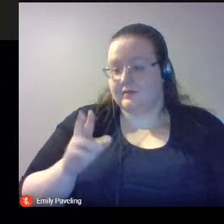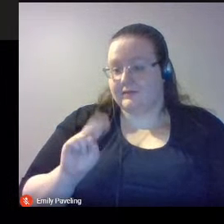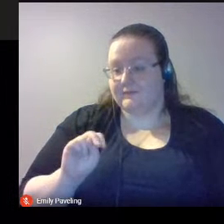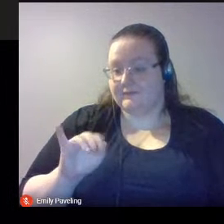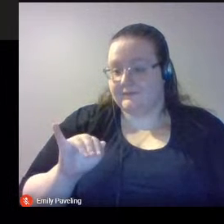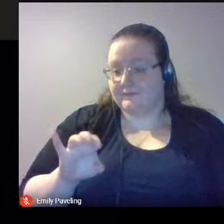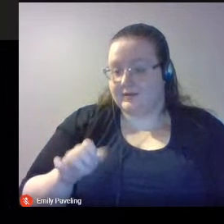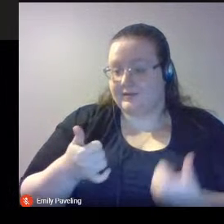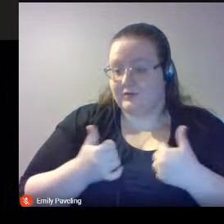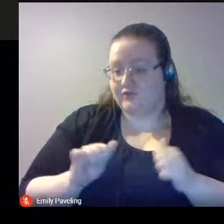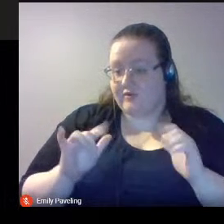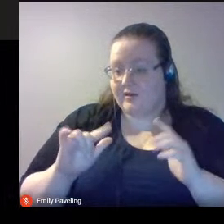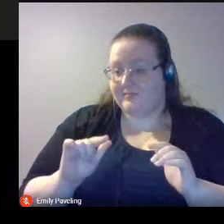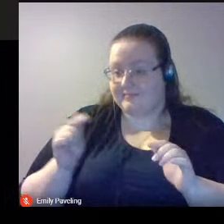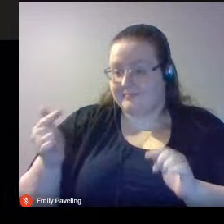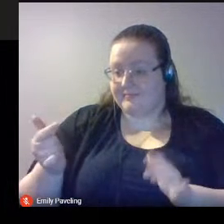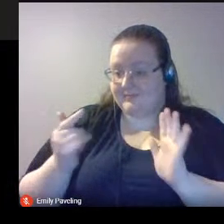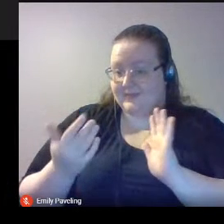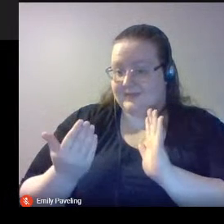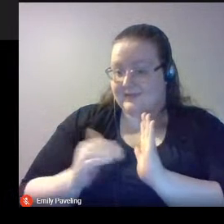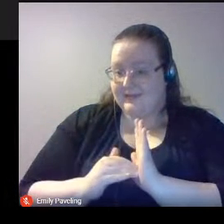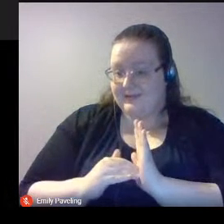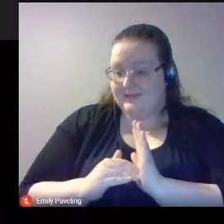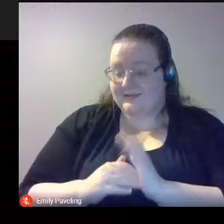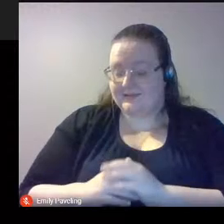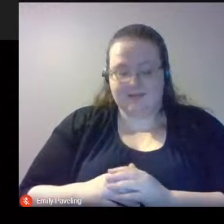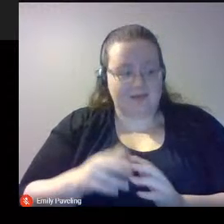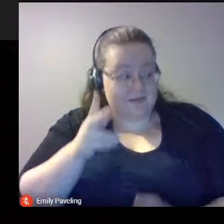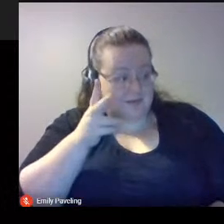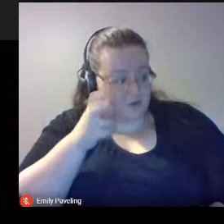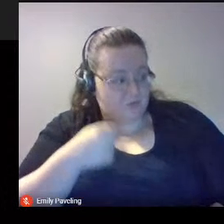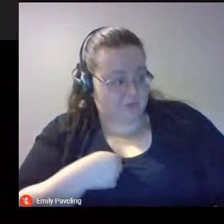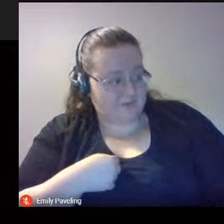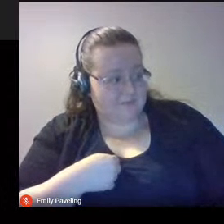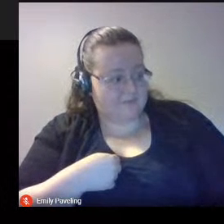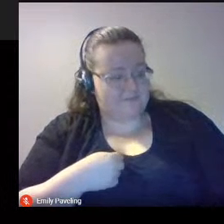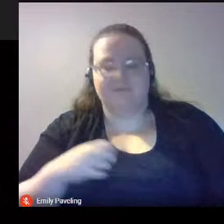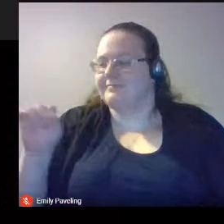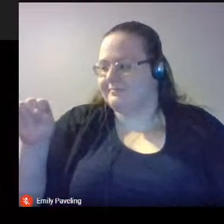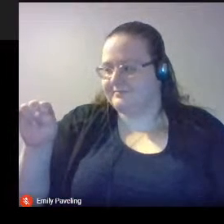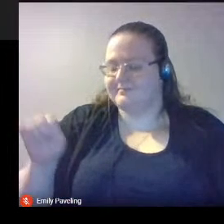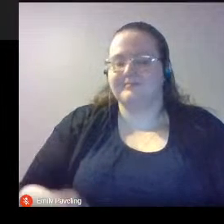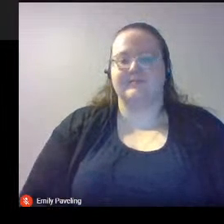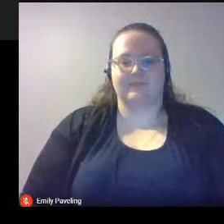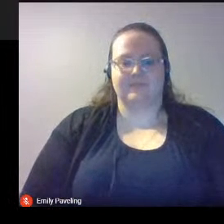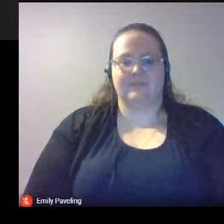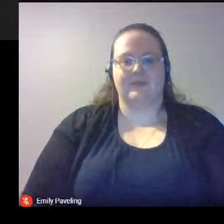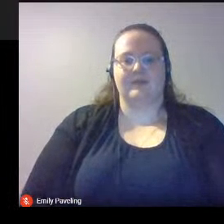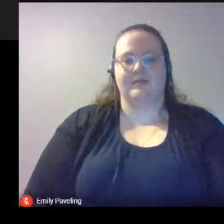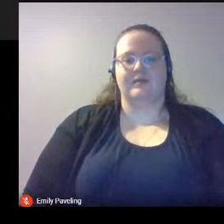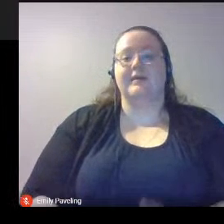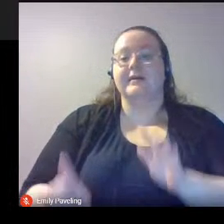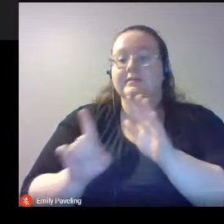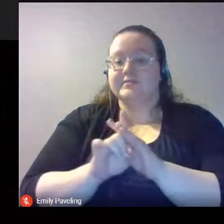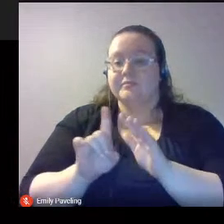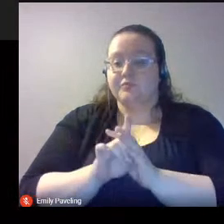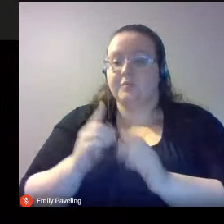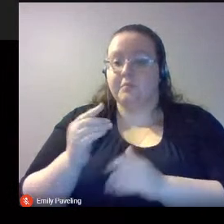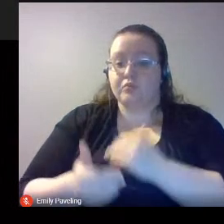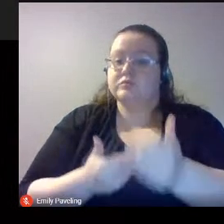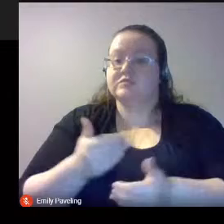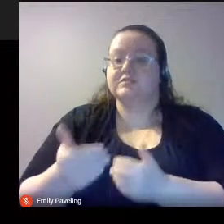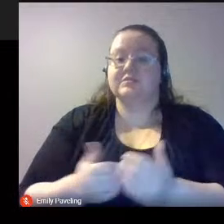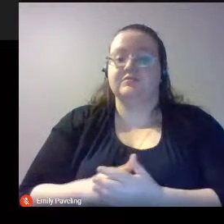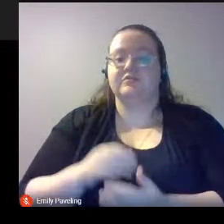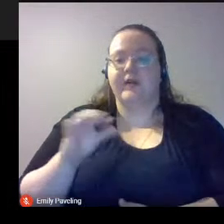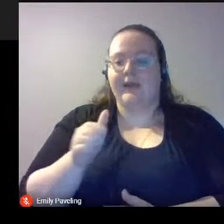better. We're on symptom protocol. Sure. Can you hear me right now? Yes. Okay, so symptom protocol. Students or